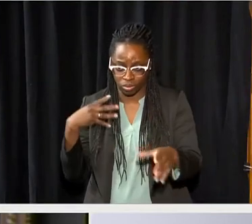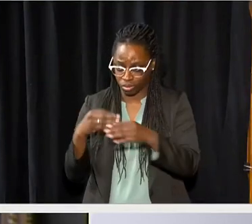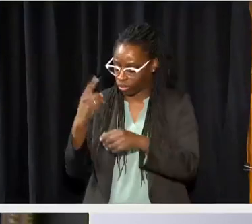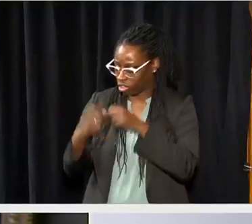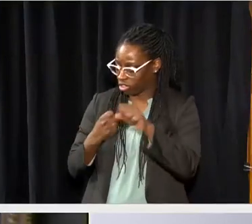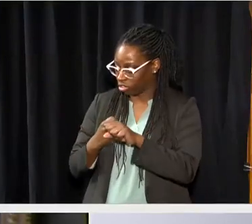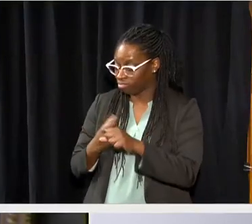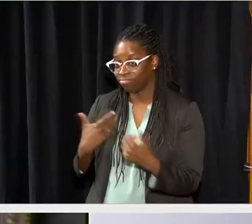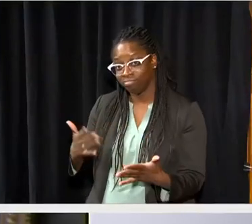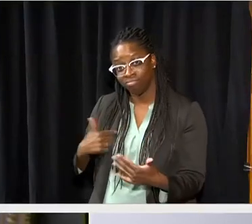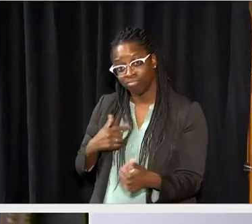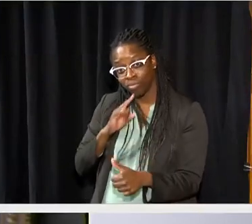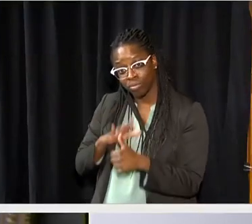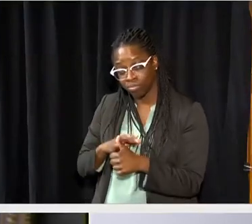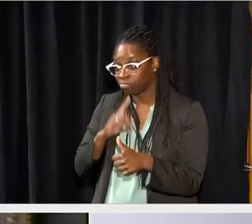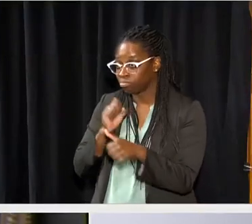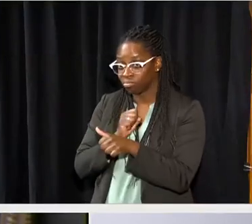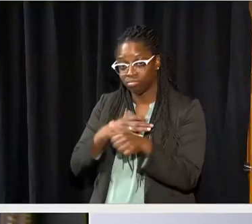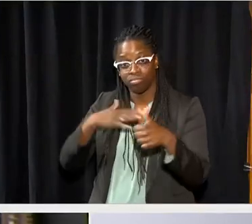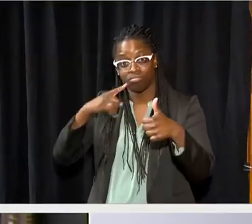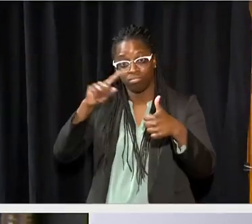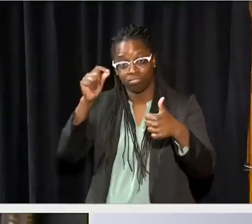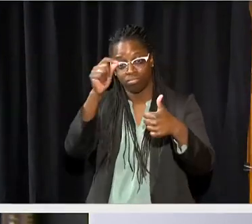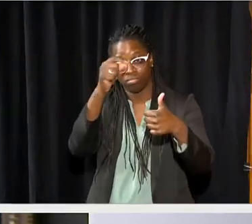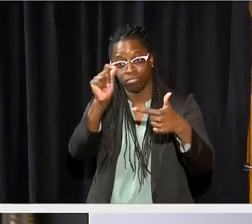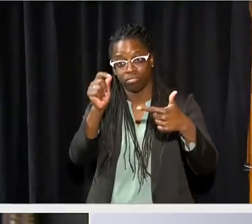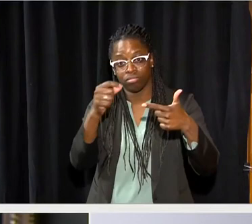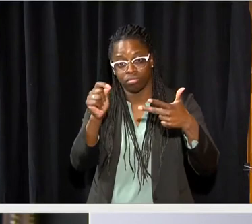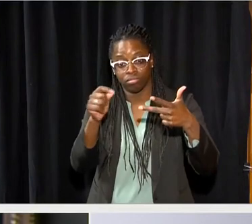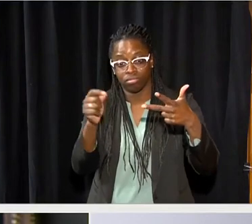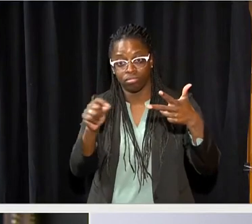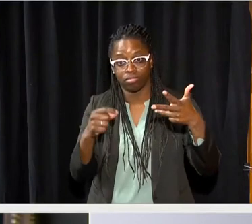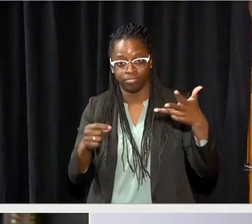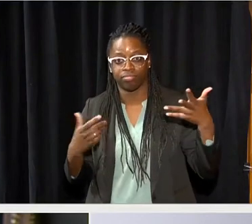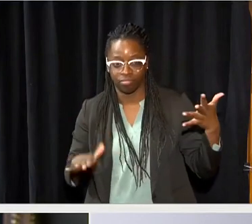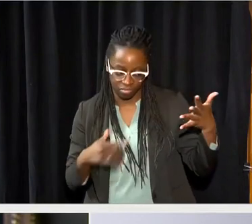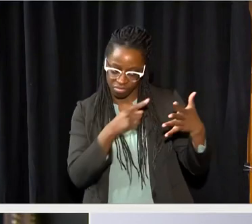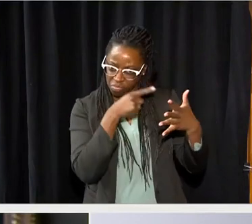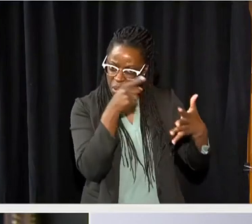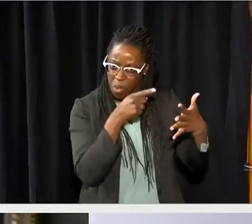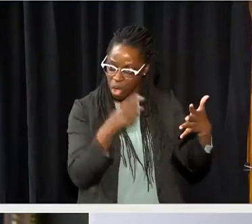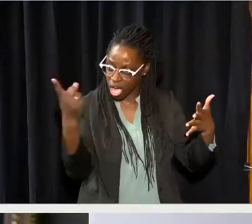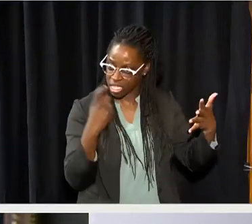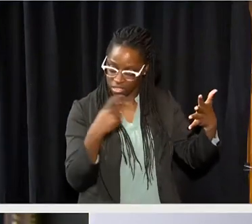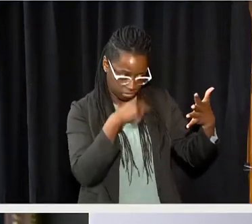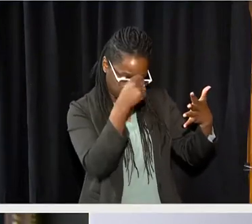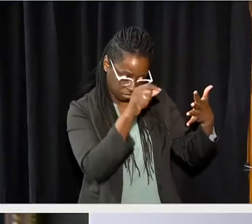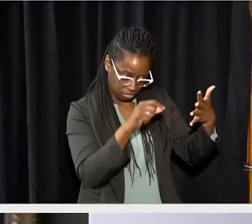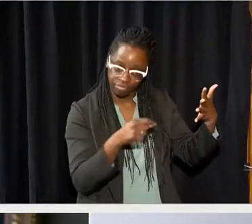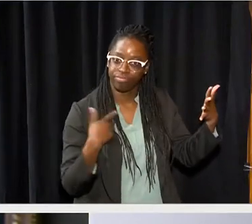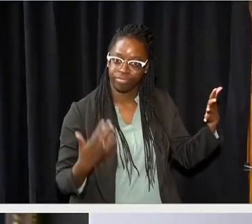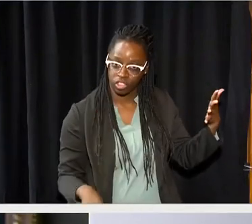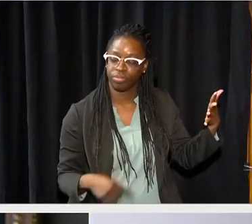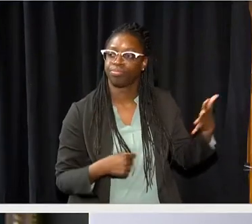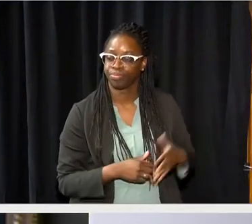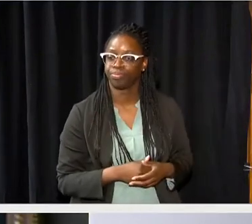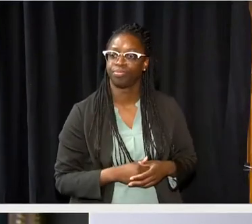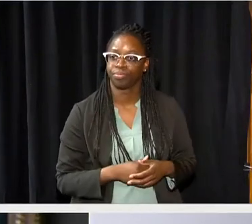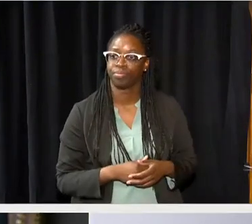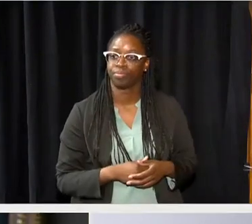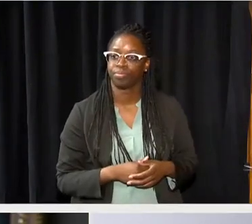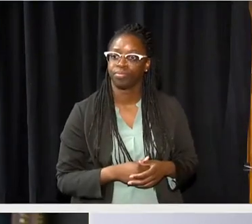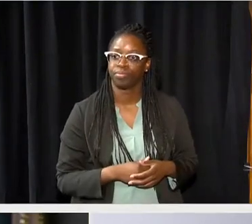we delivered results. We met every single one of those goals. Today,